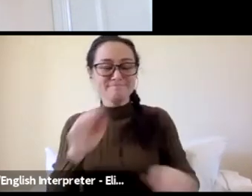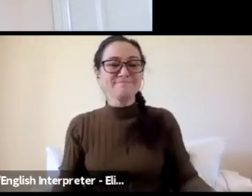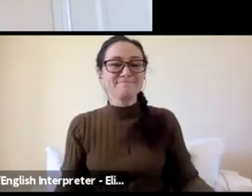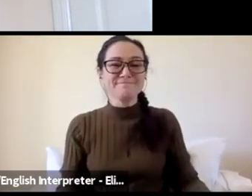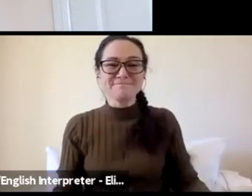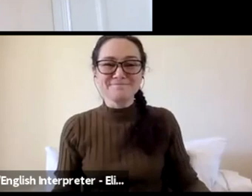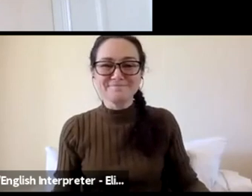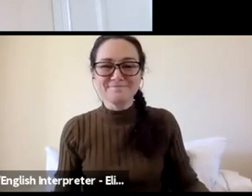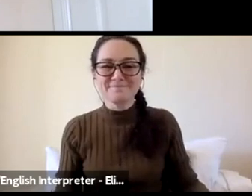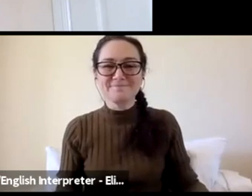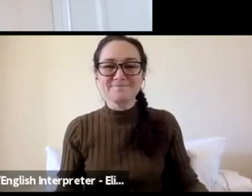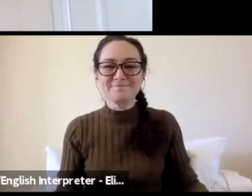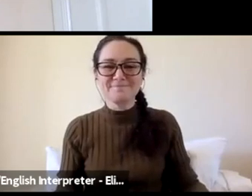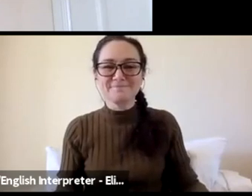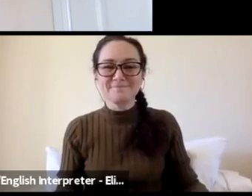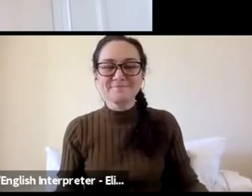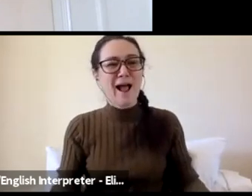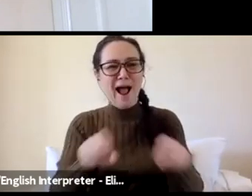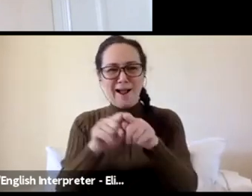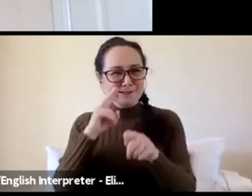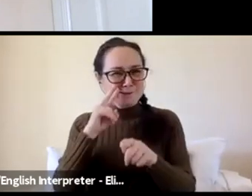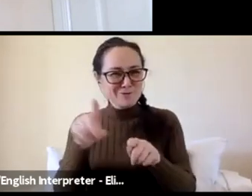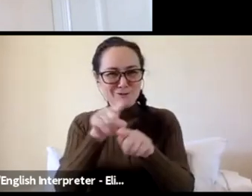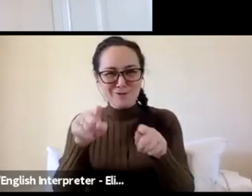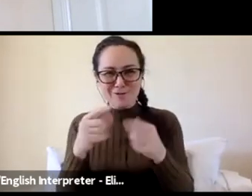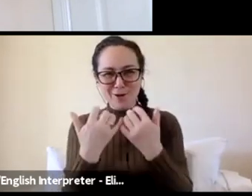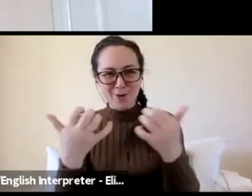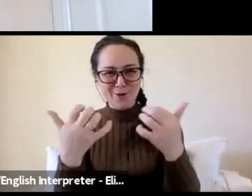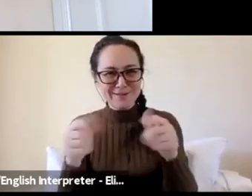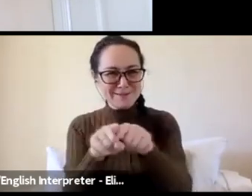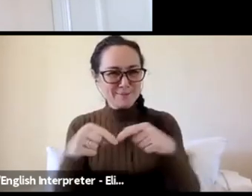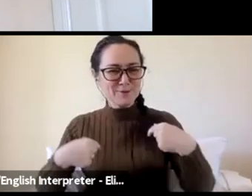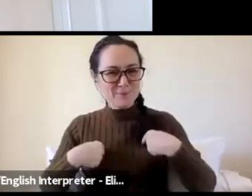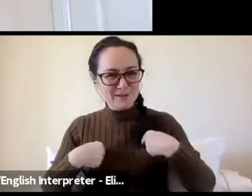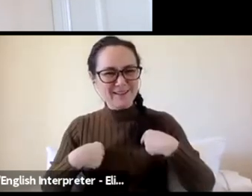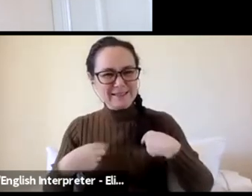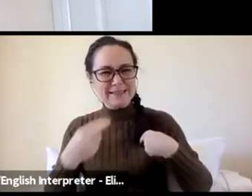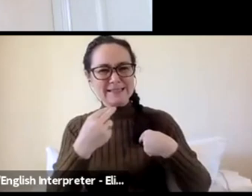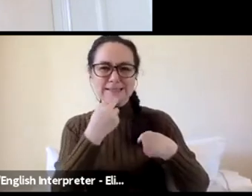I can see that you're very much an audience after my own heart, which is with enough tea or coffee, things will improve.